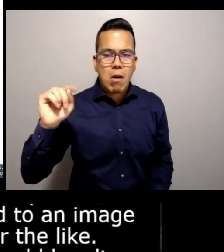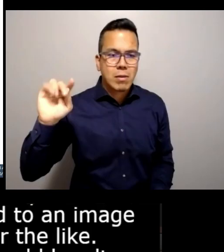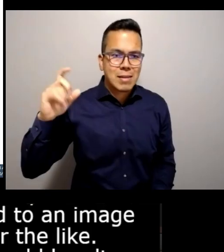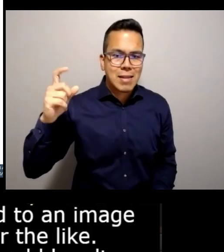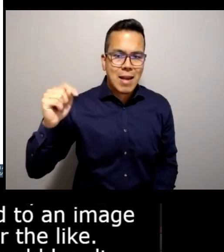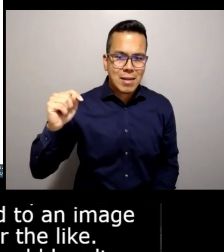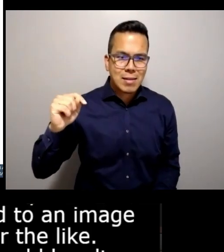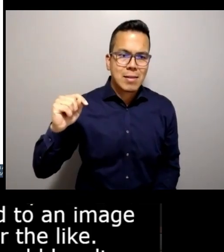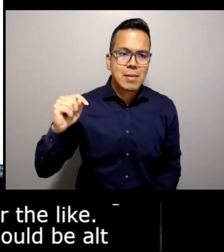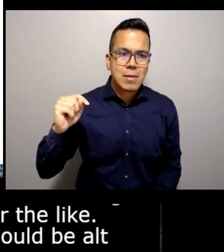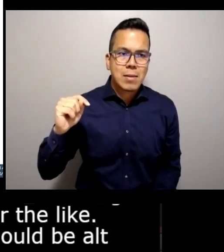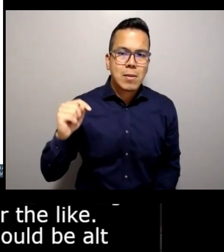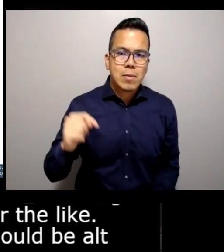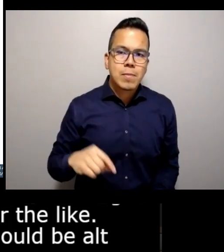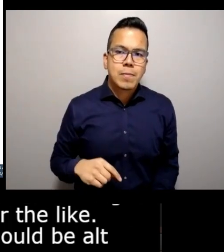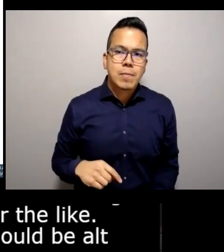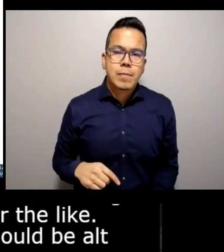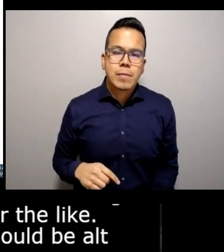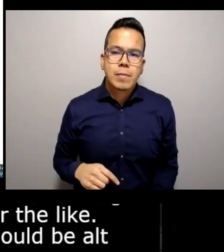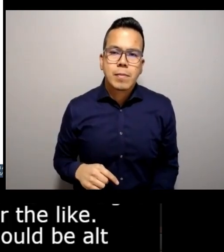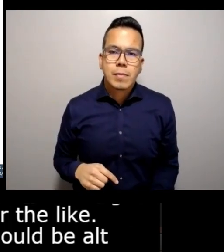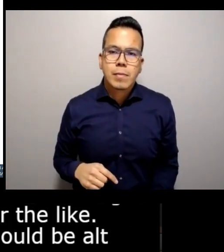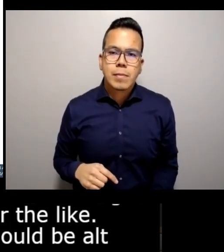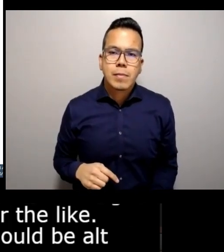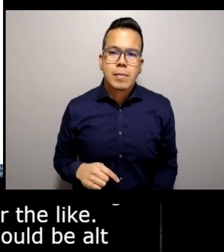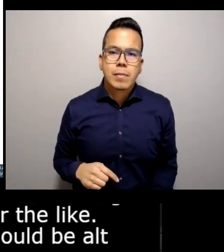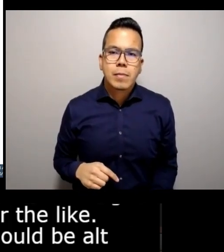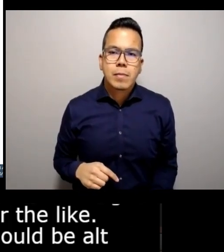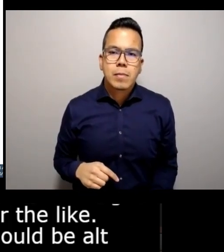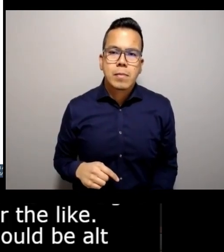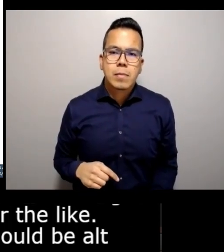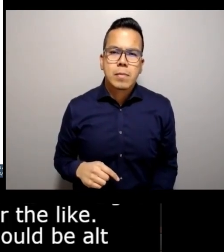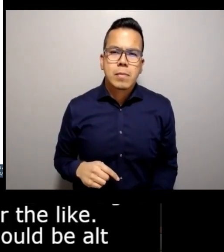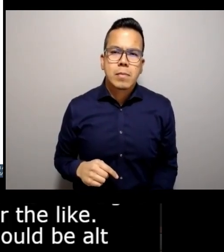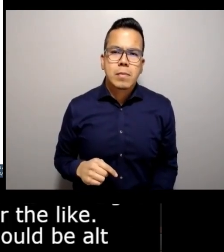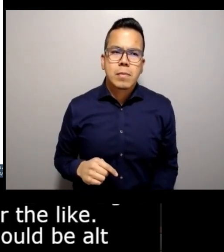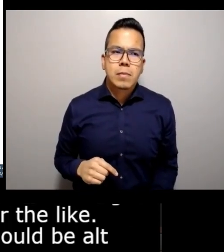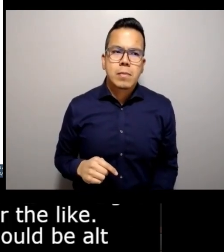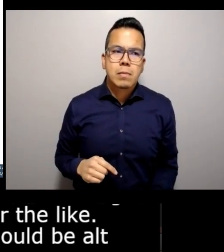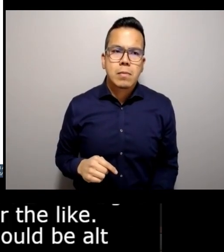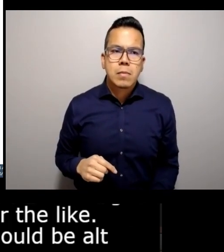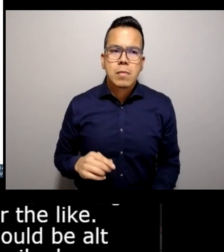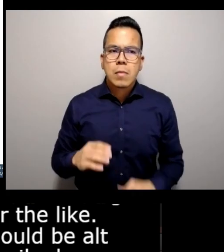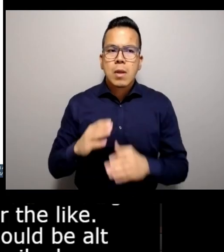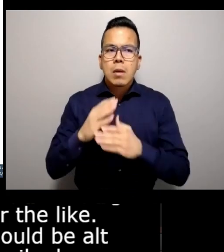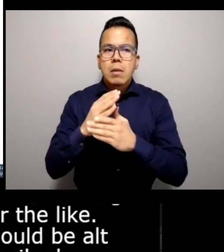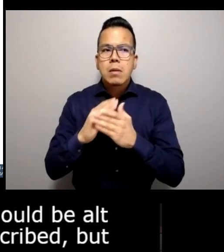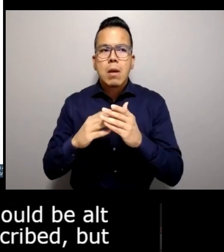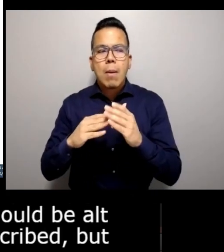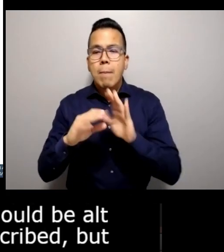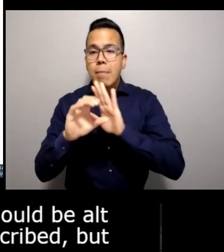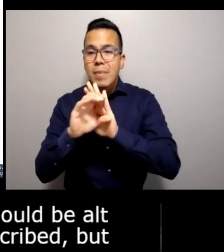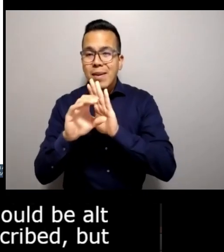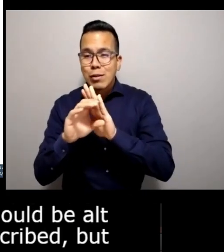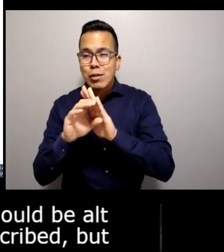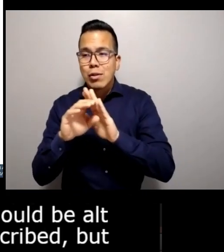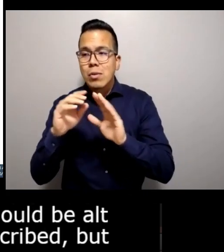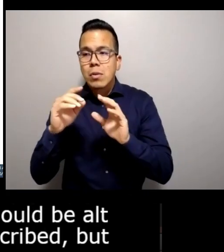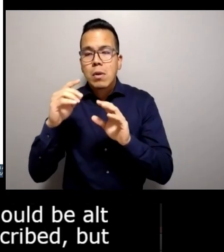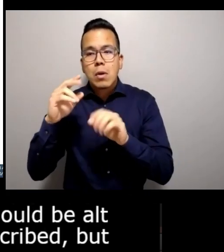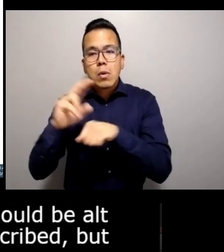Decorative images do not need to be described, but you should consider whether you need them at